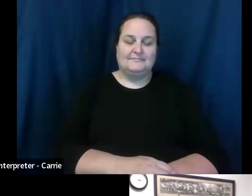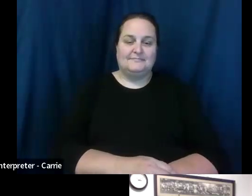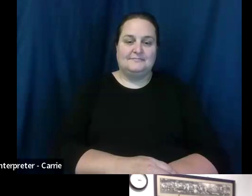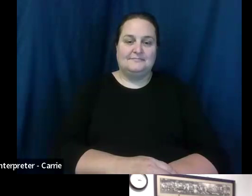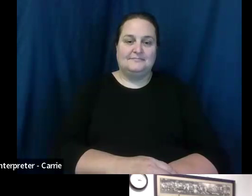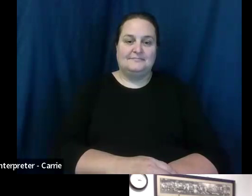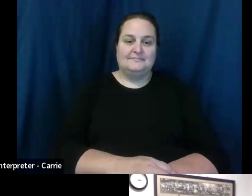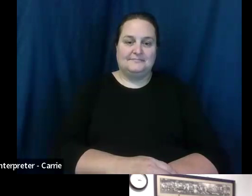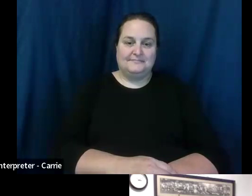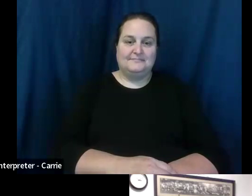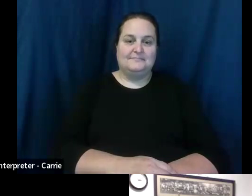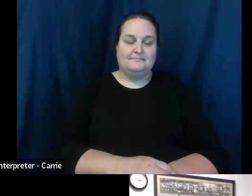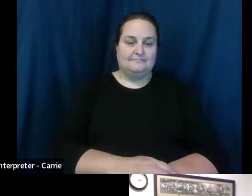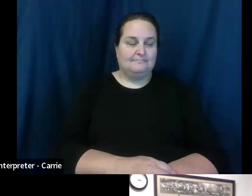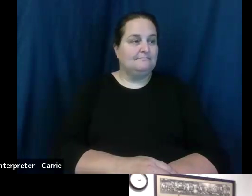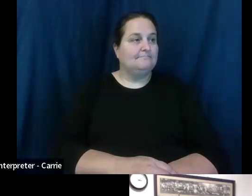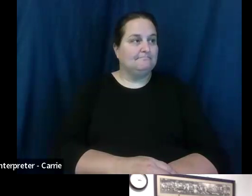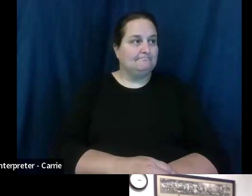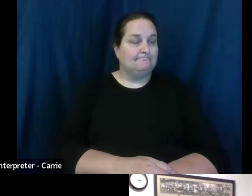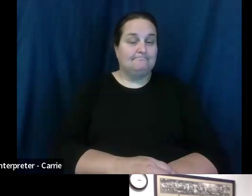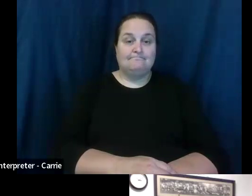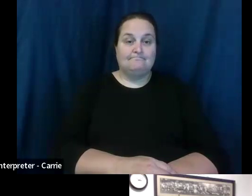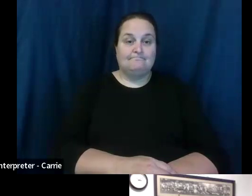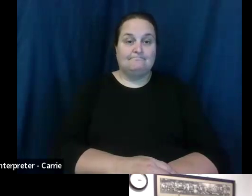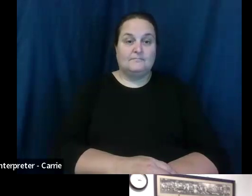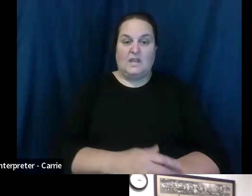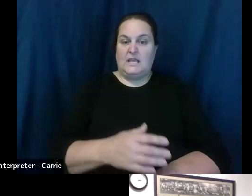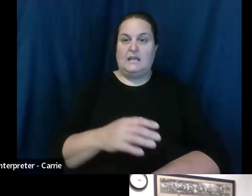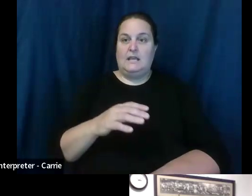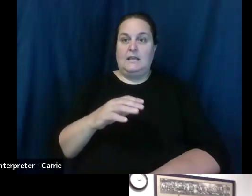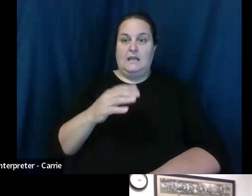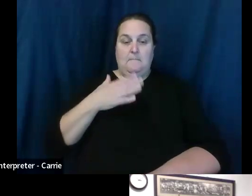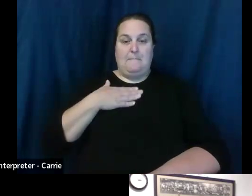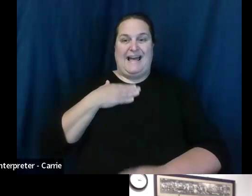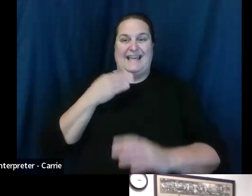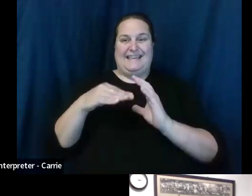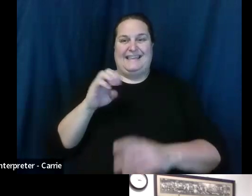All right. Well, Amy dropped my email address in the chat,